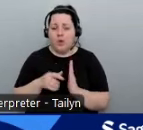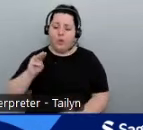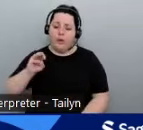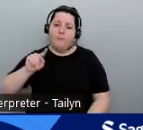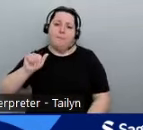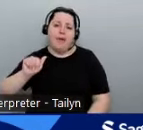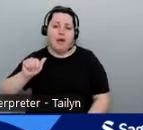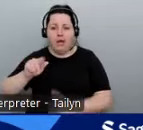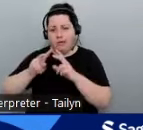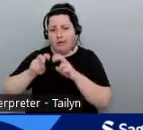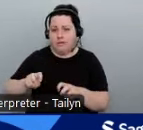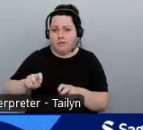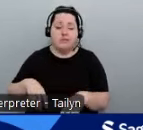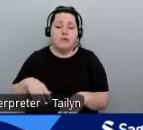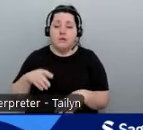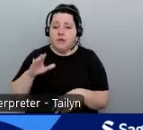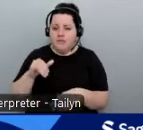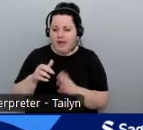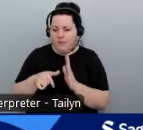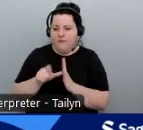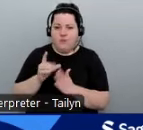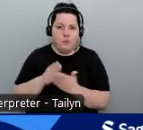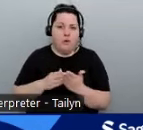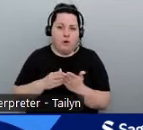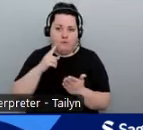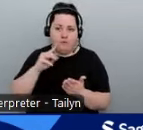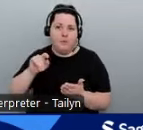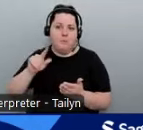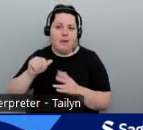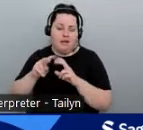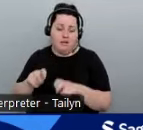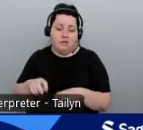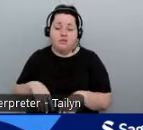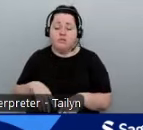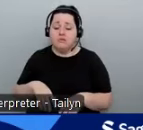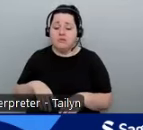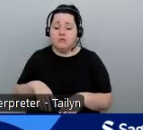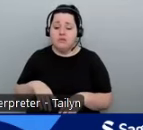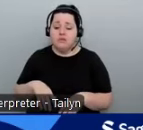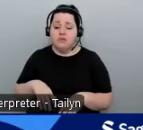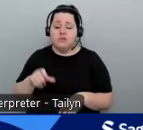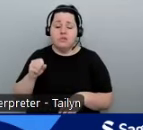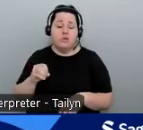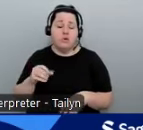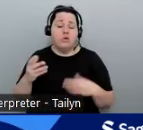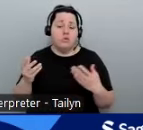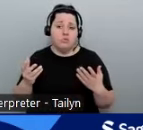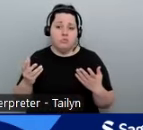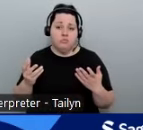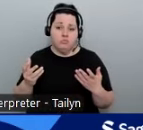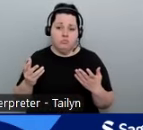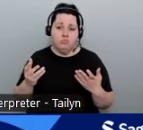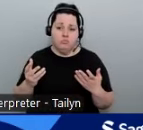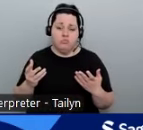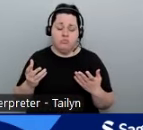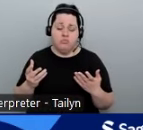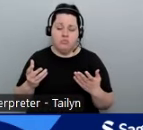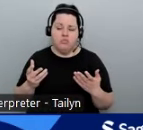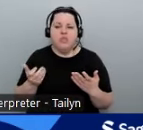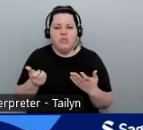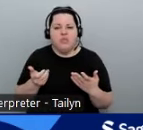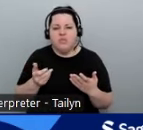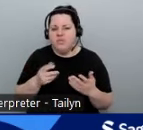or the review part of a meta-analysis. So I think there are ways to do it. It